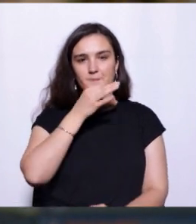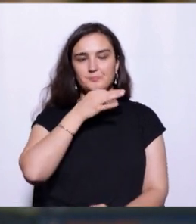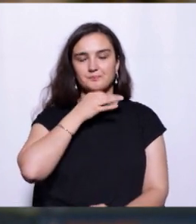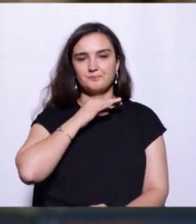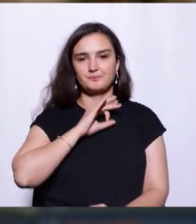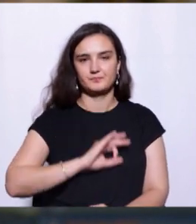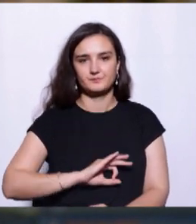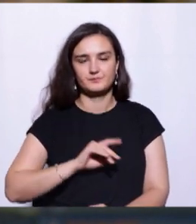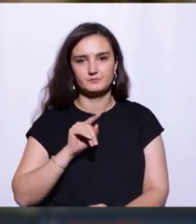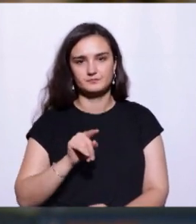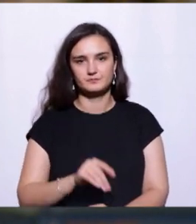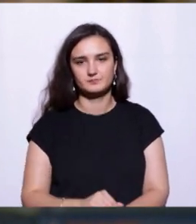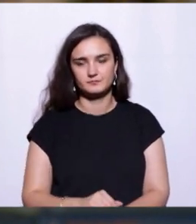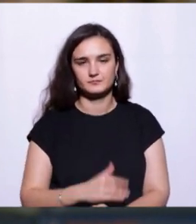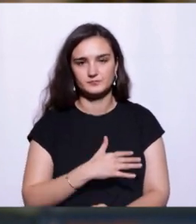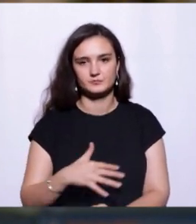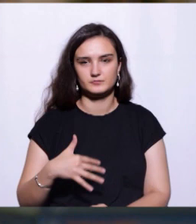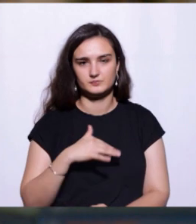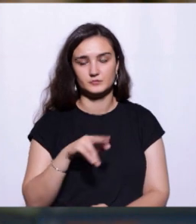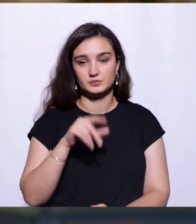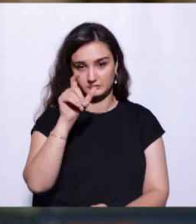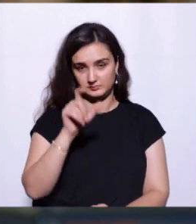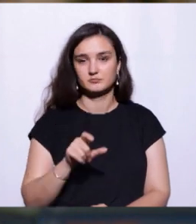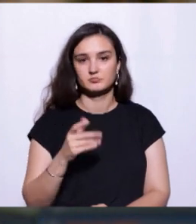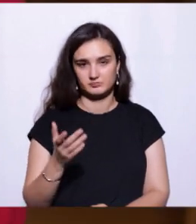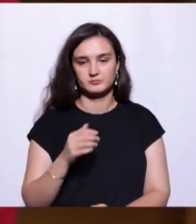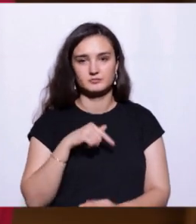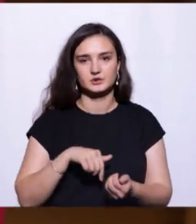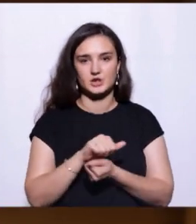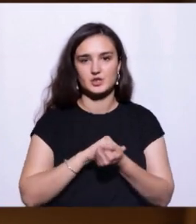in order that it goes into your stomach and your body digests it.